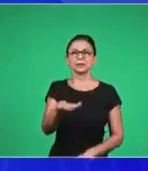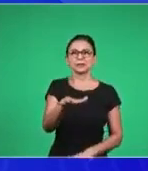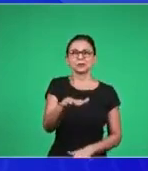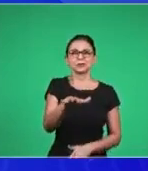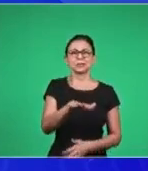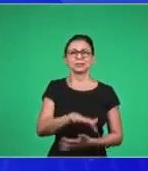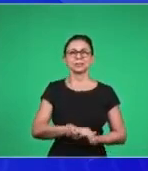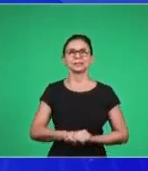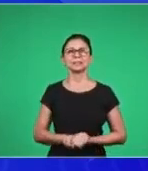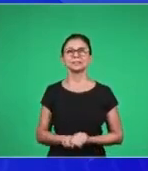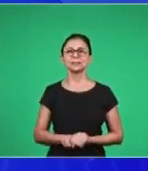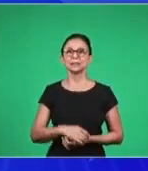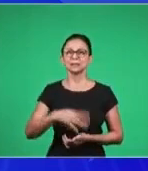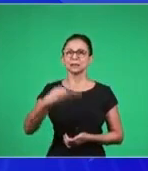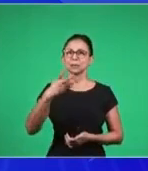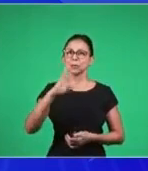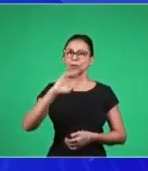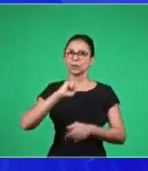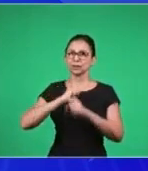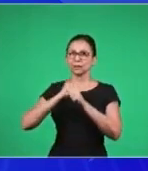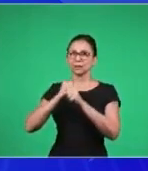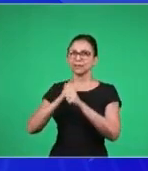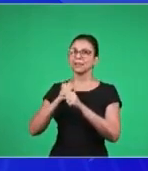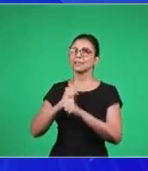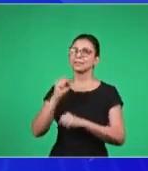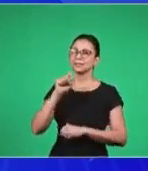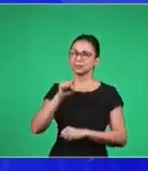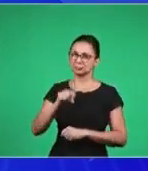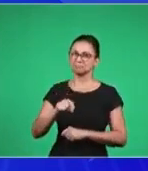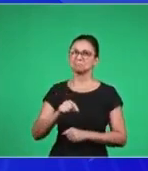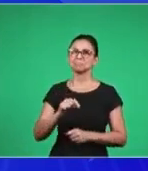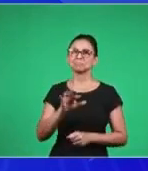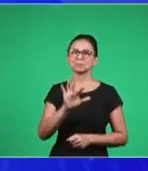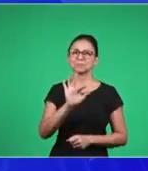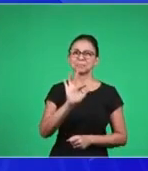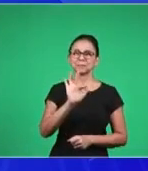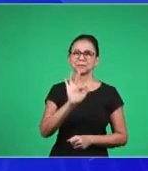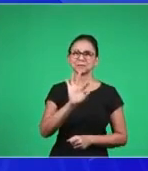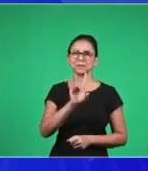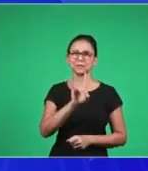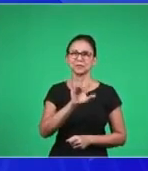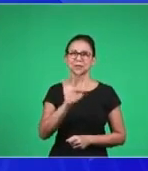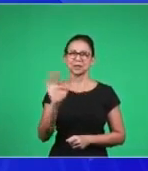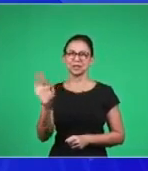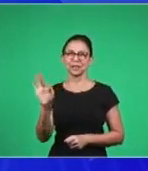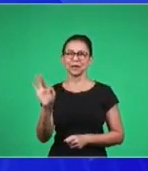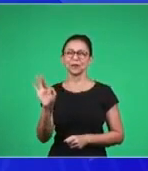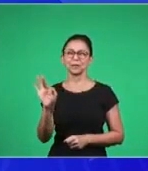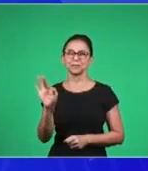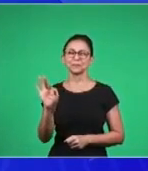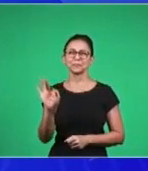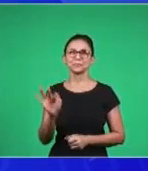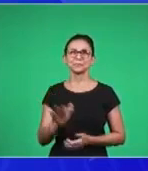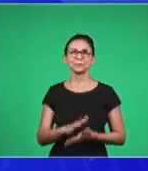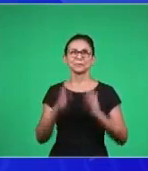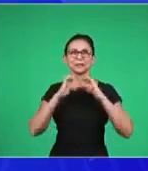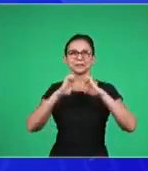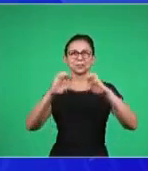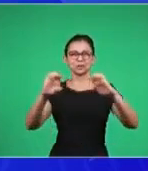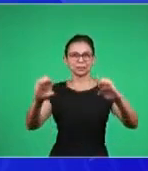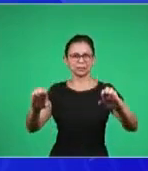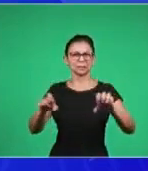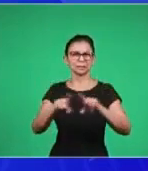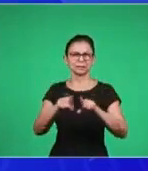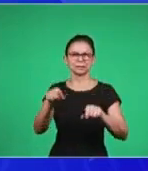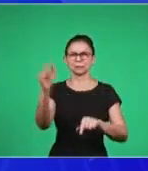in the Federal District of Brazil, 40 years of having a church there. So they were celebrating that. There